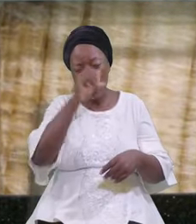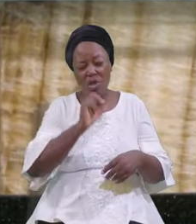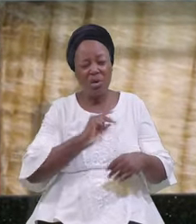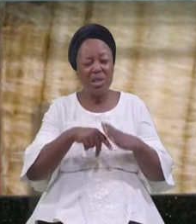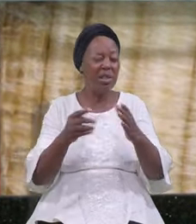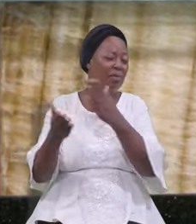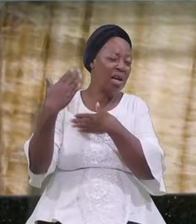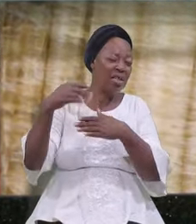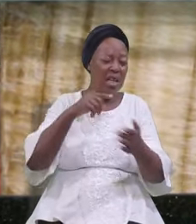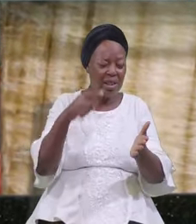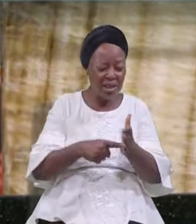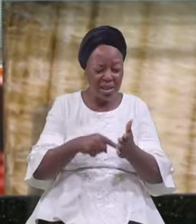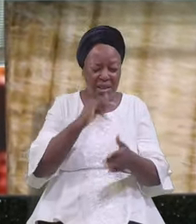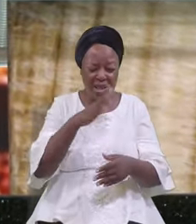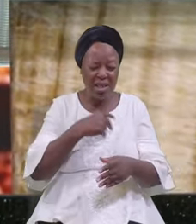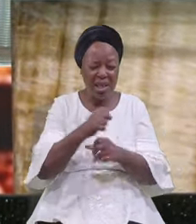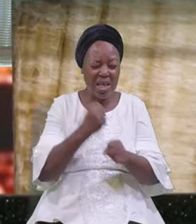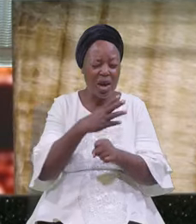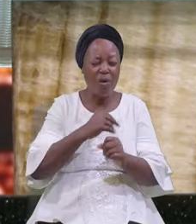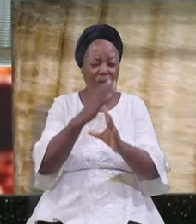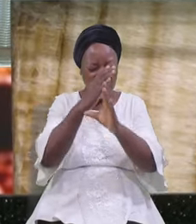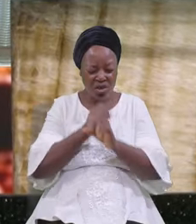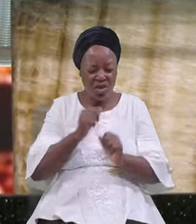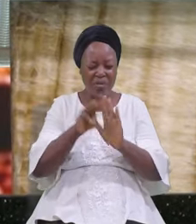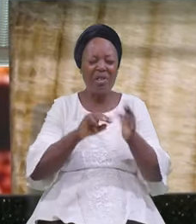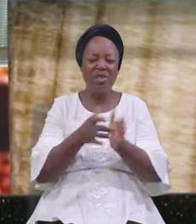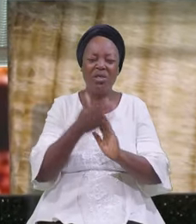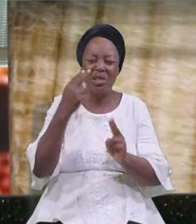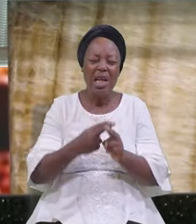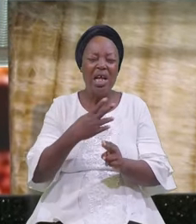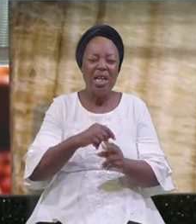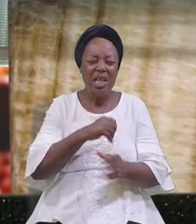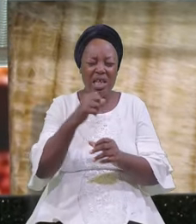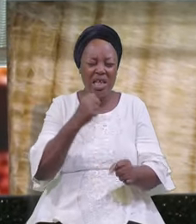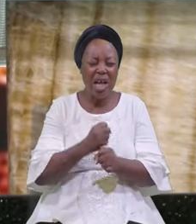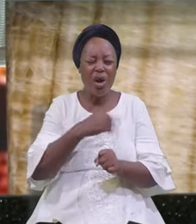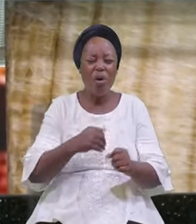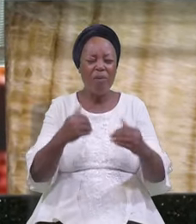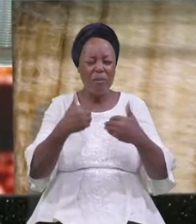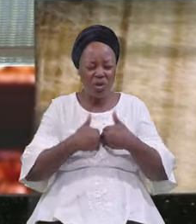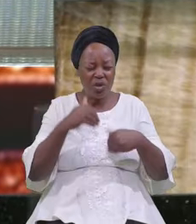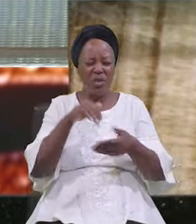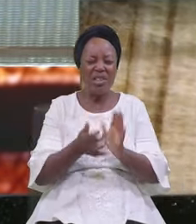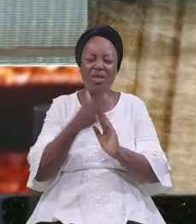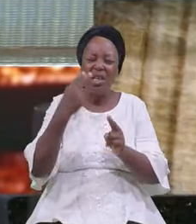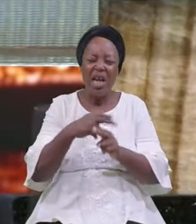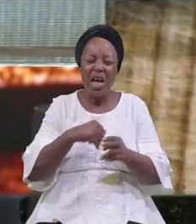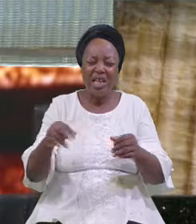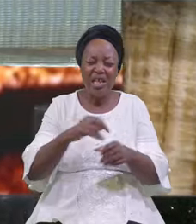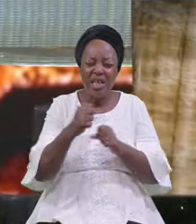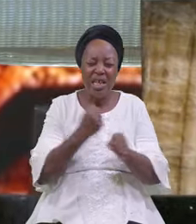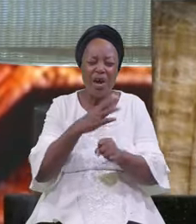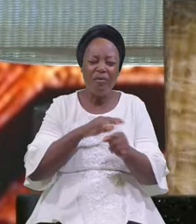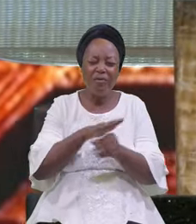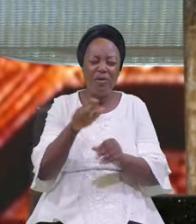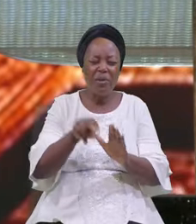is the year of achievement. The year of possession and the year of fulfillment in